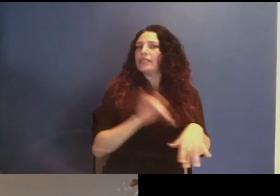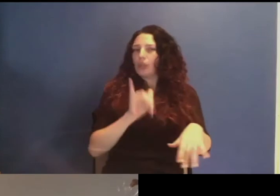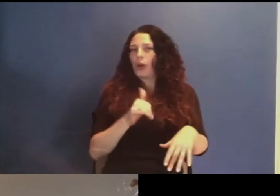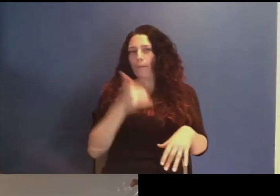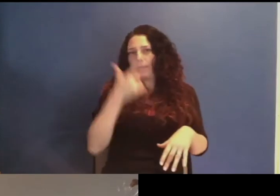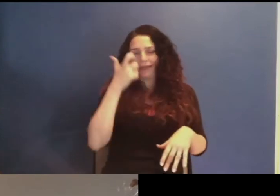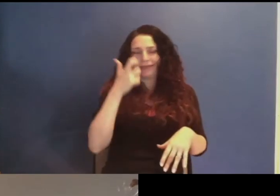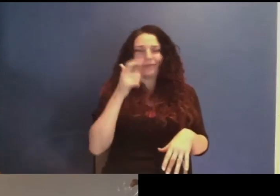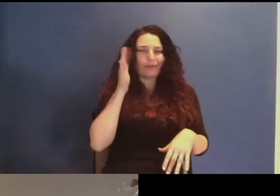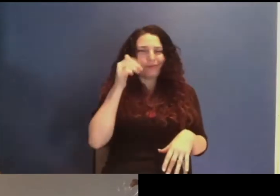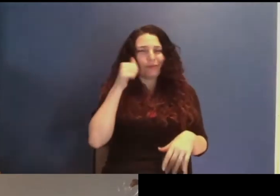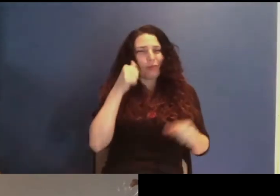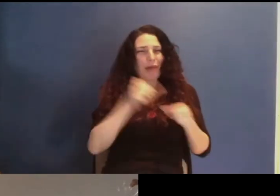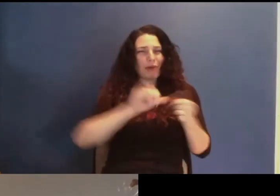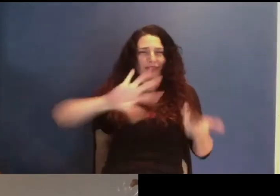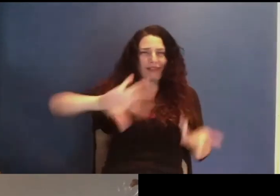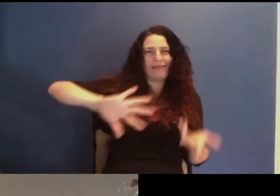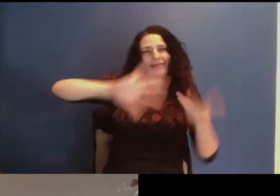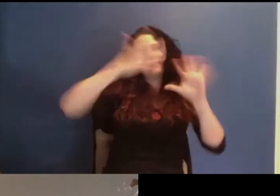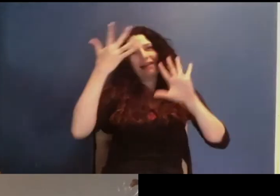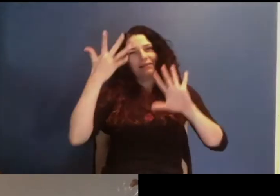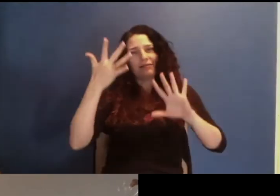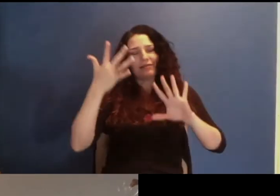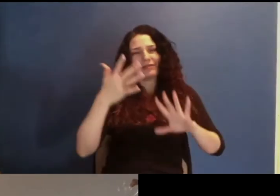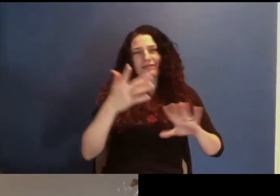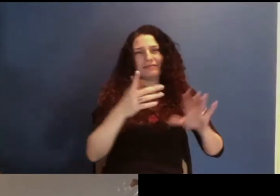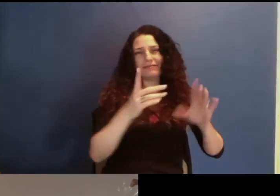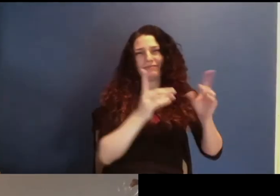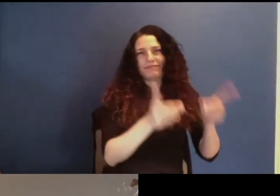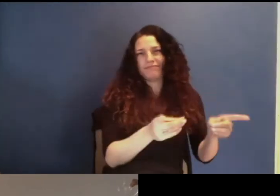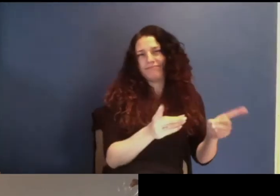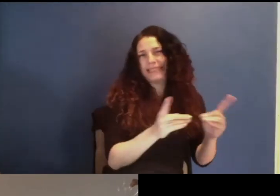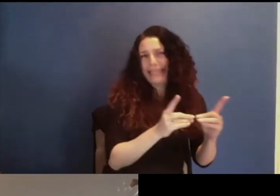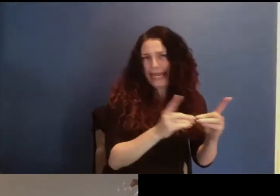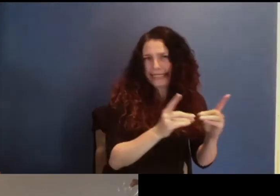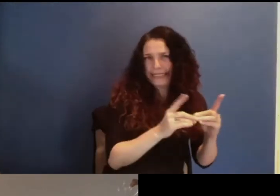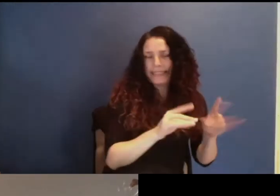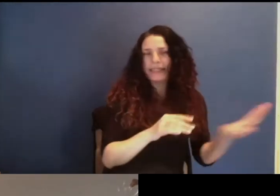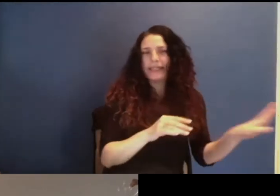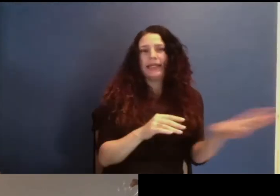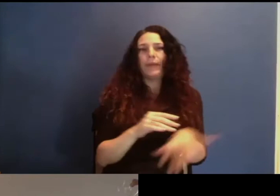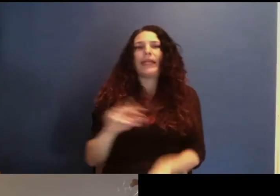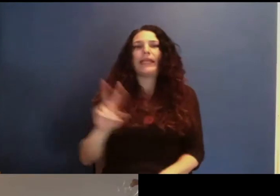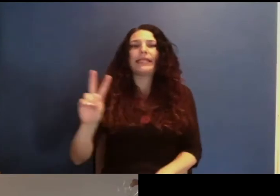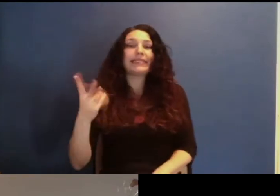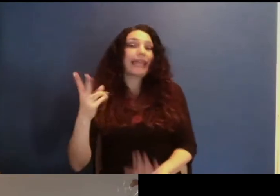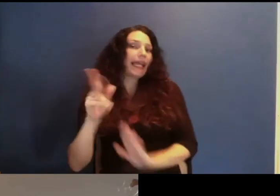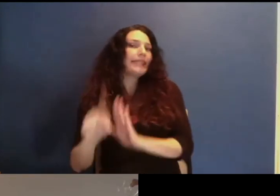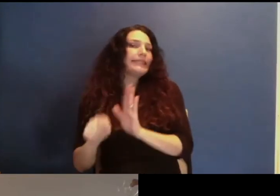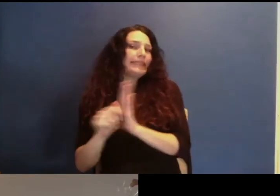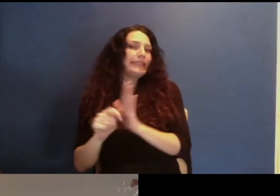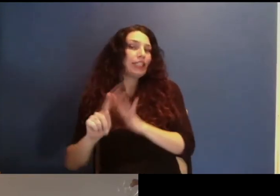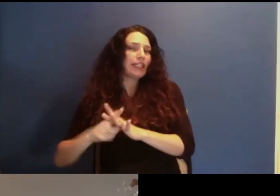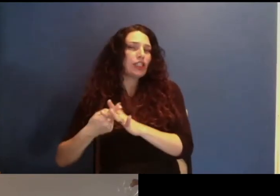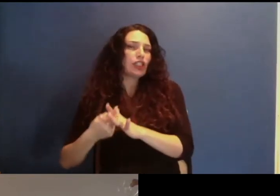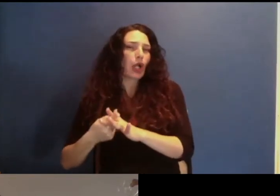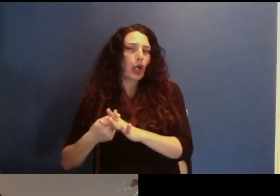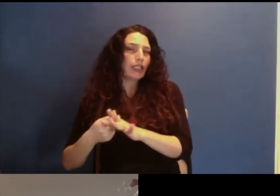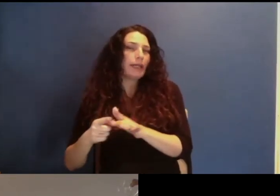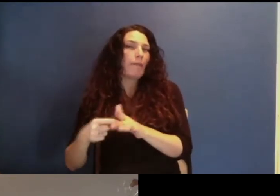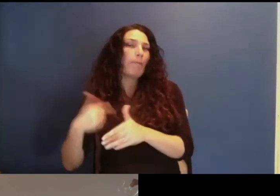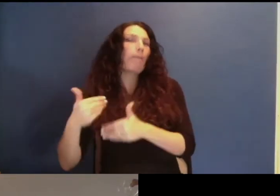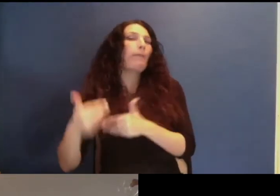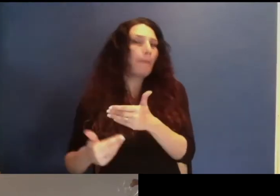date. And I think in season 2, he's gonna dip his toes in the waters, and it's gonna be fun.